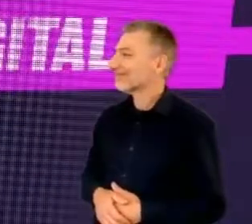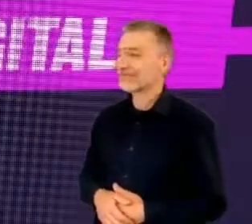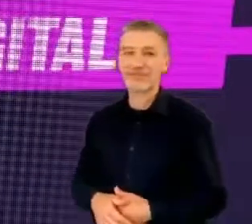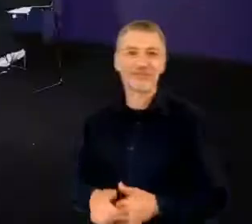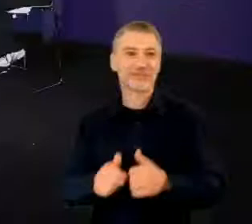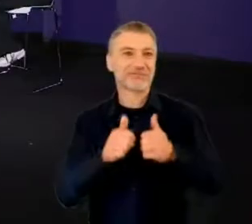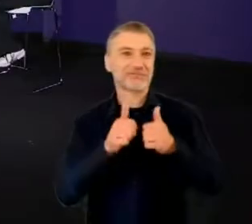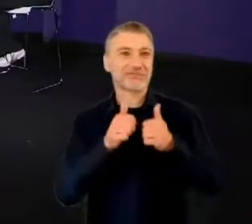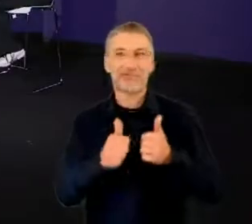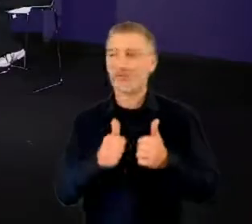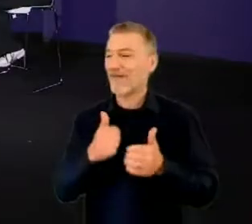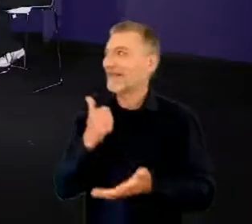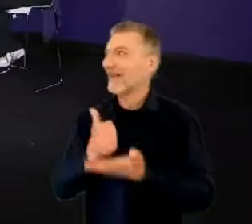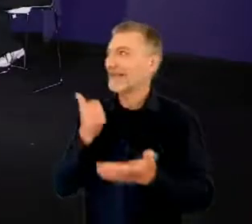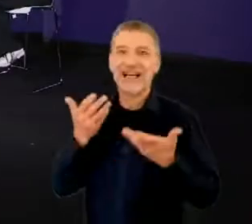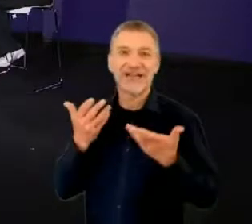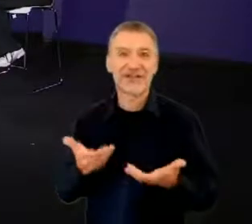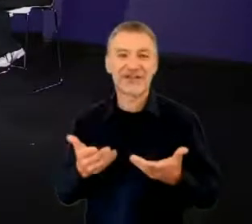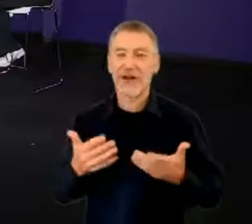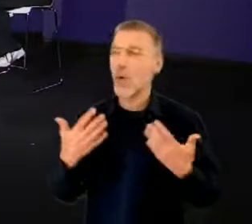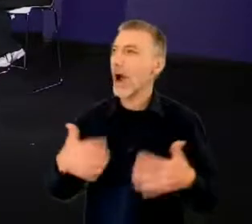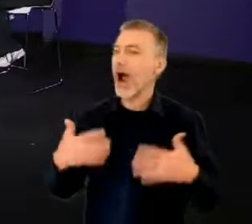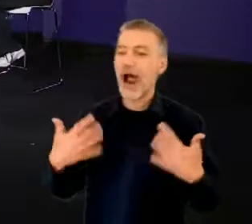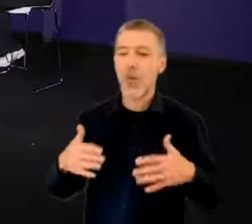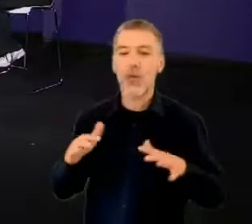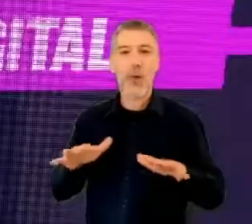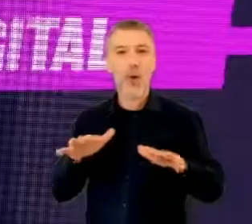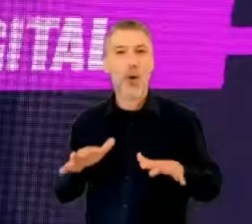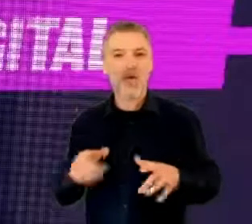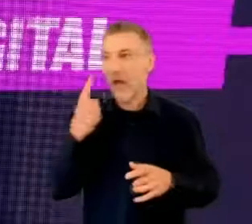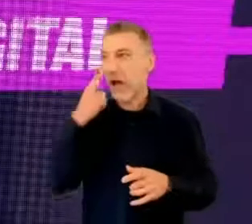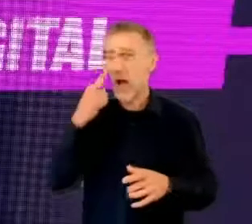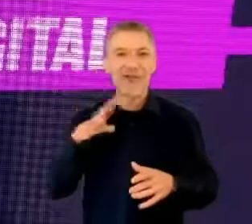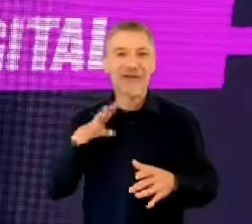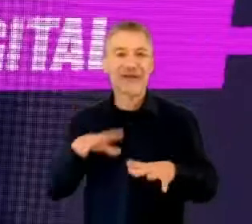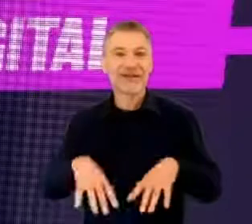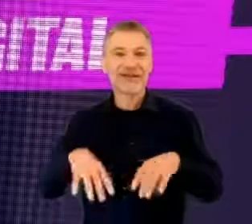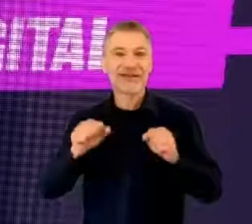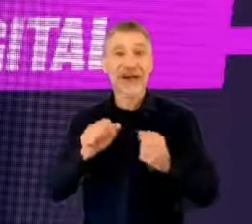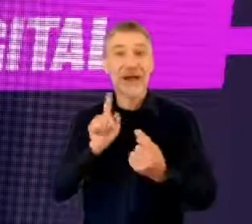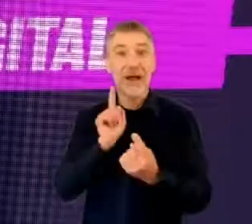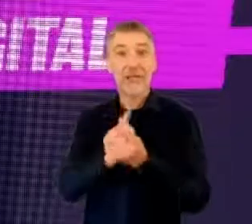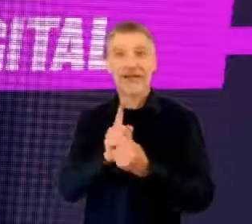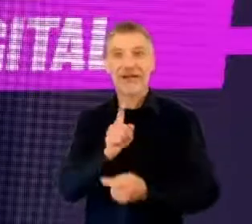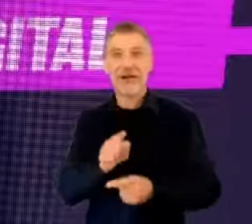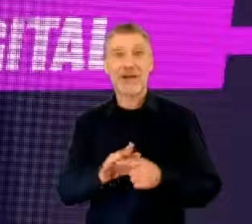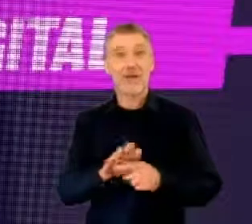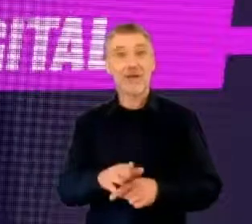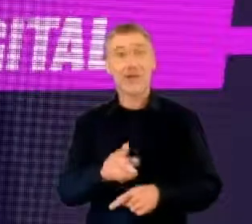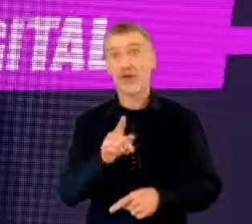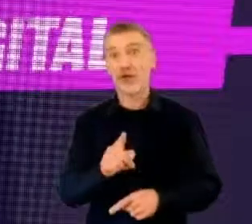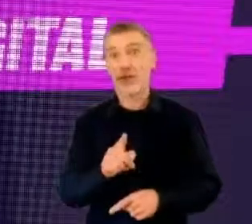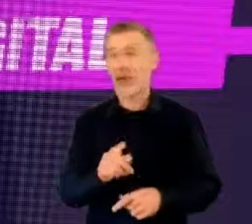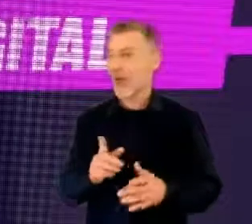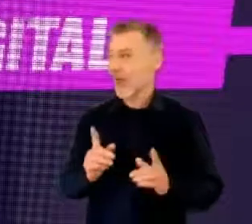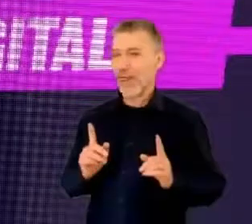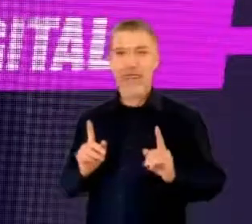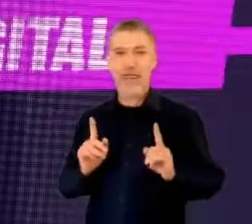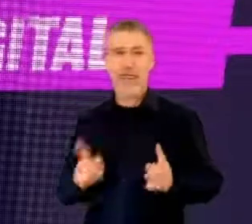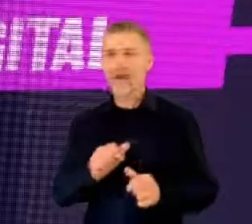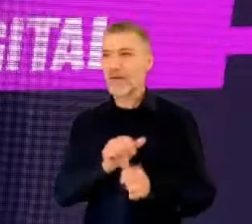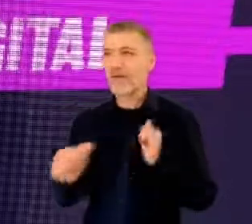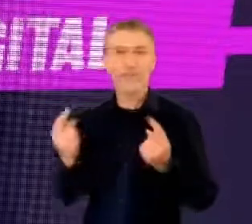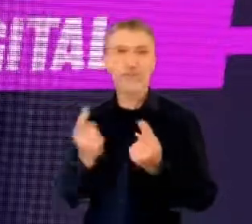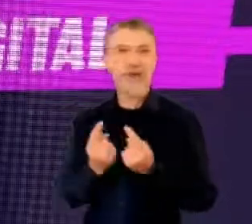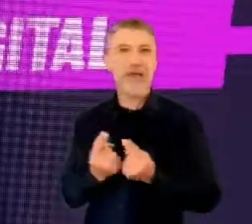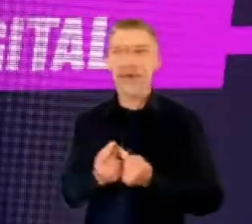isn't it? Yes, awesome. Oh my gosh, let's get started. So, Meet the Future You, without a doubt, I think it's the best thing going, because